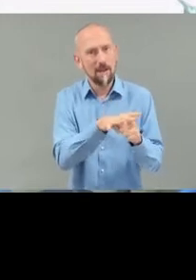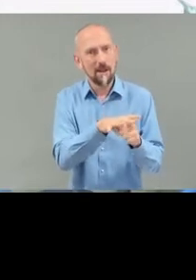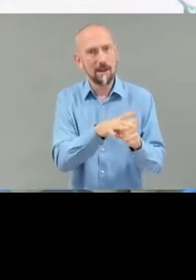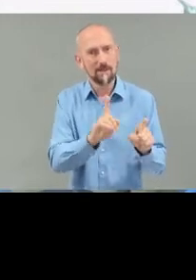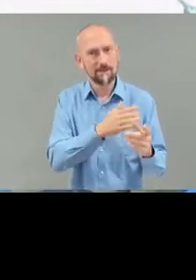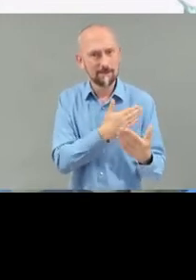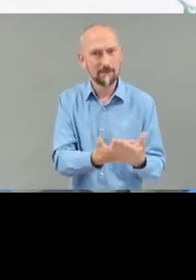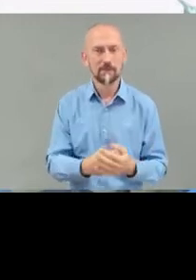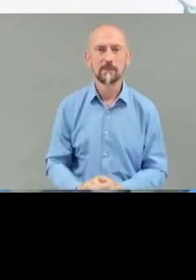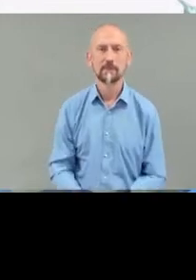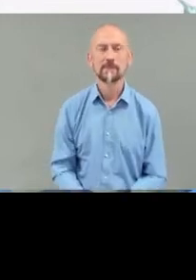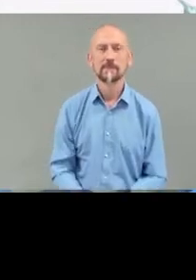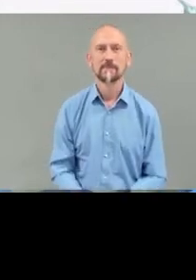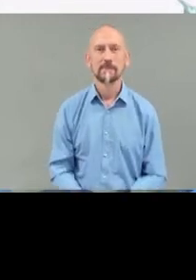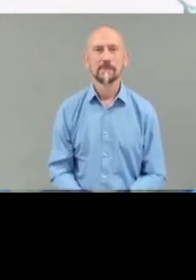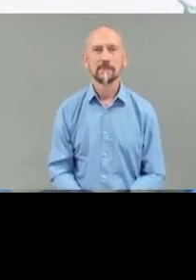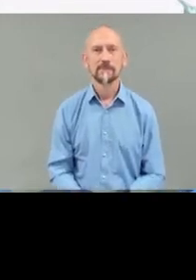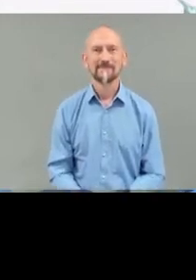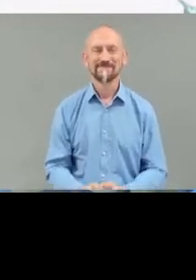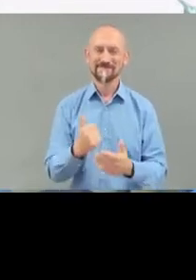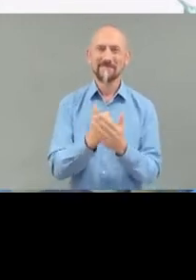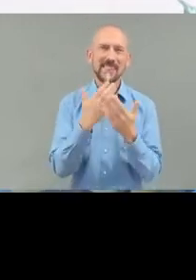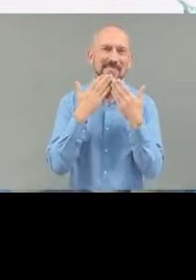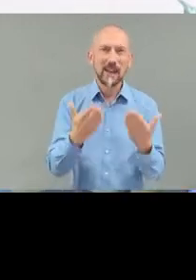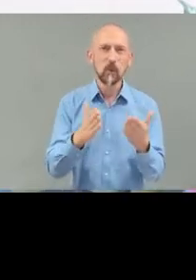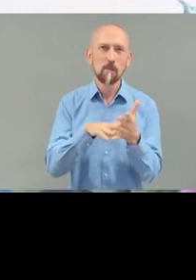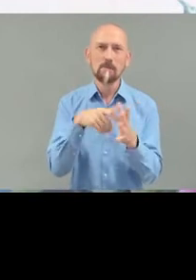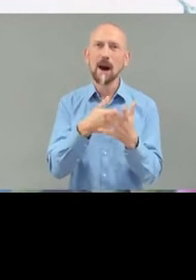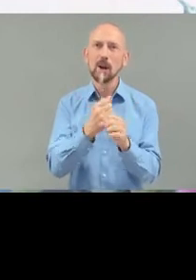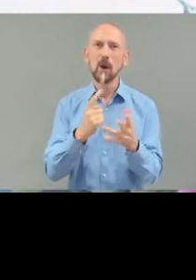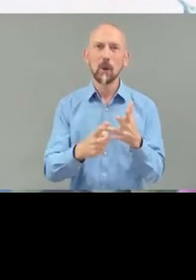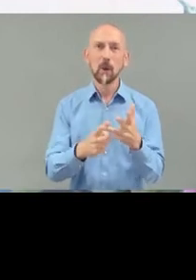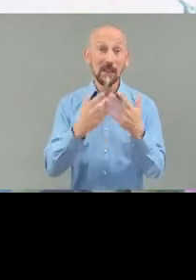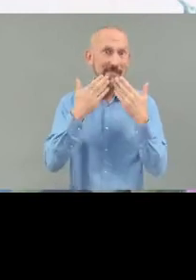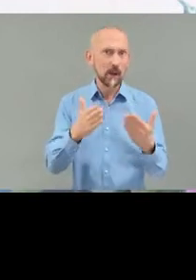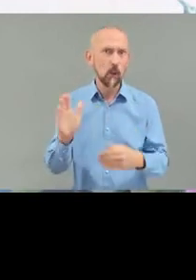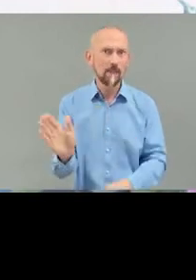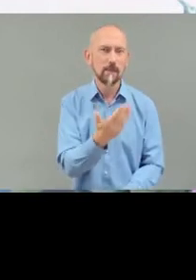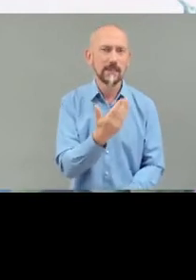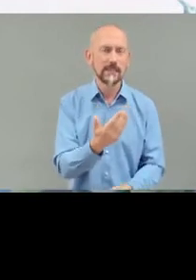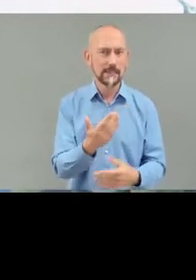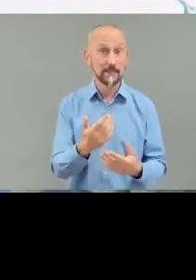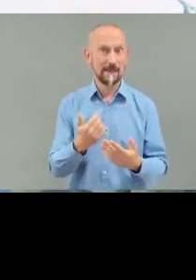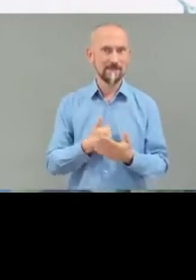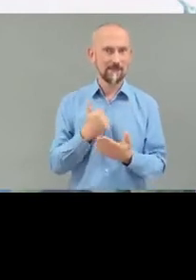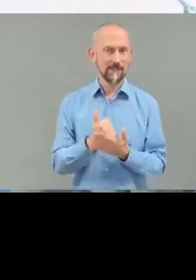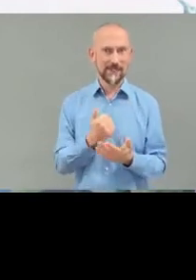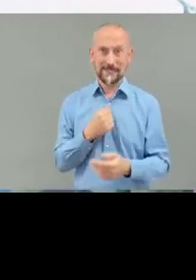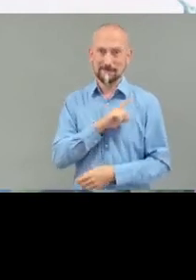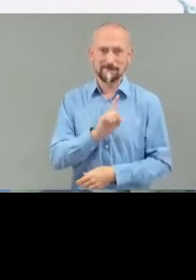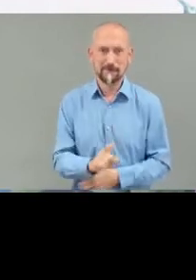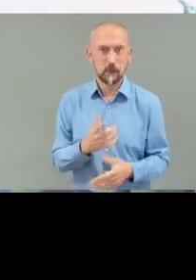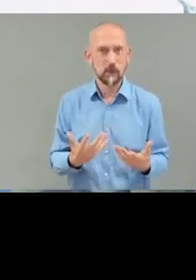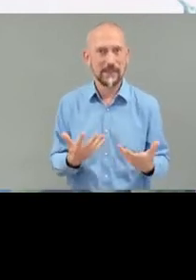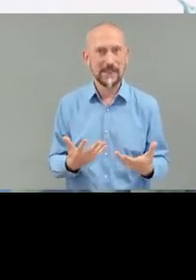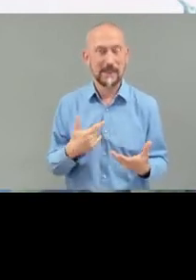Thank you, Margot, and thank you, everybody. It's really good to be here today. I'm feeling quite anxious, and I'm